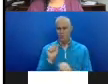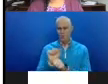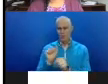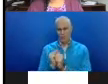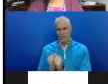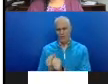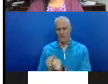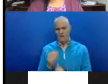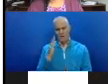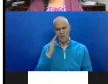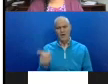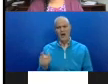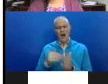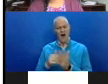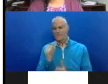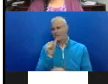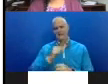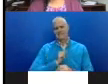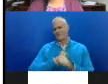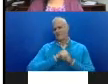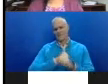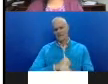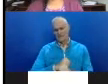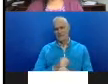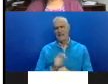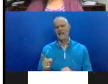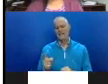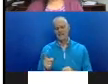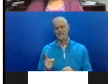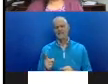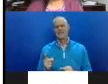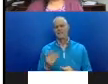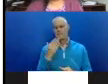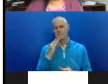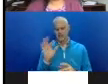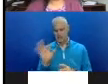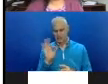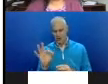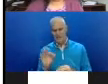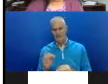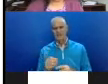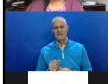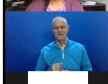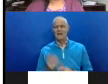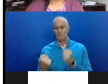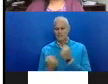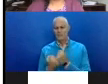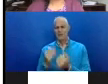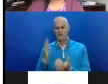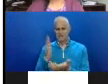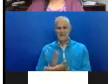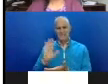that often it wasn't self-defense, that they would make unhelpful choices in their relationships, and they wanted support to stop that